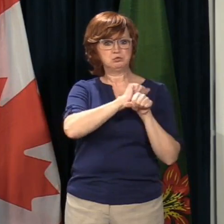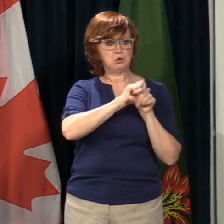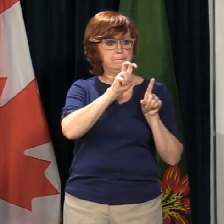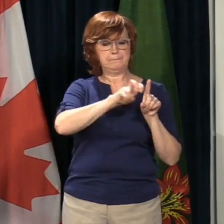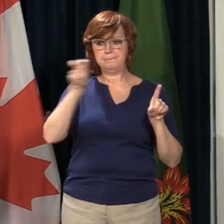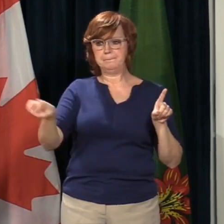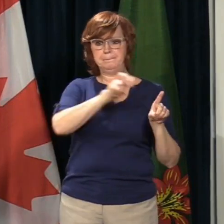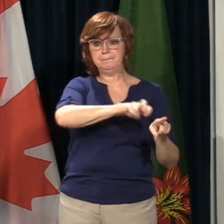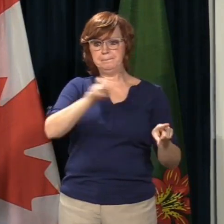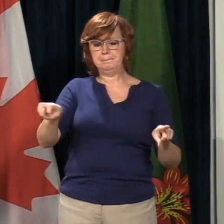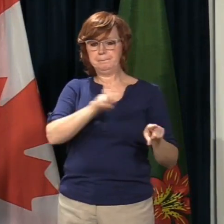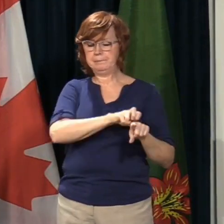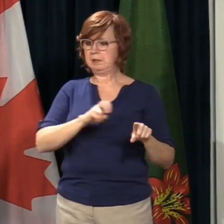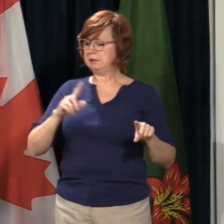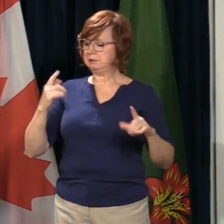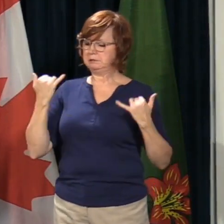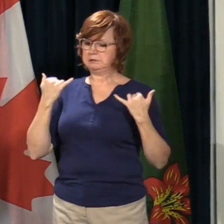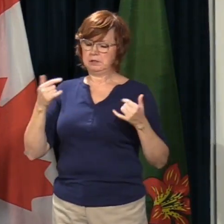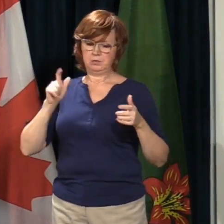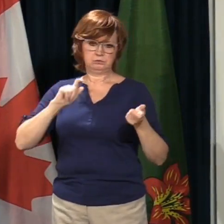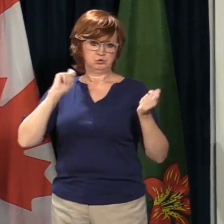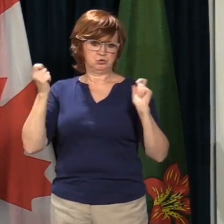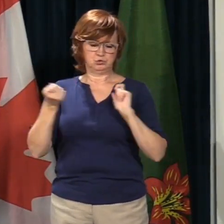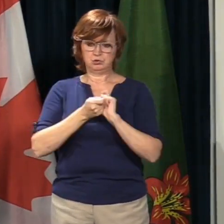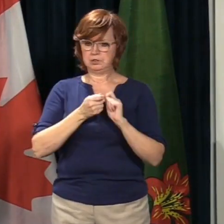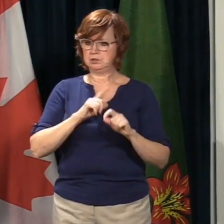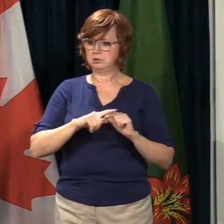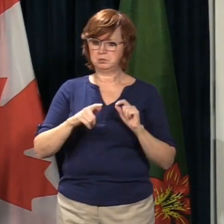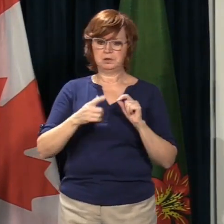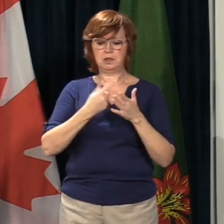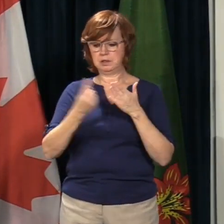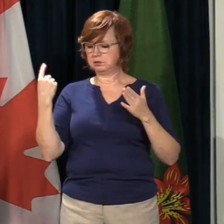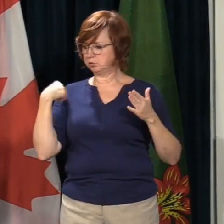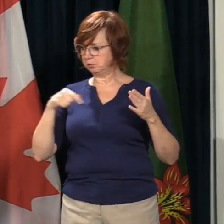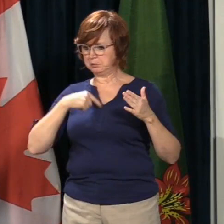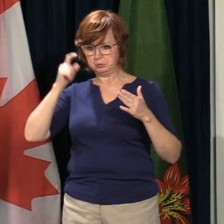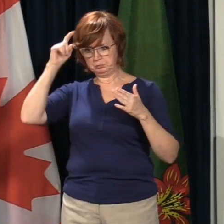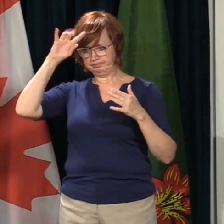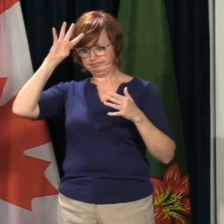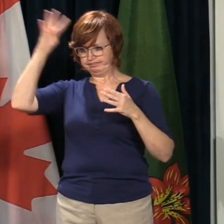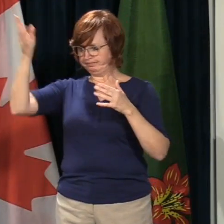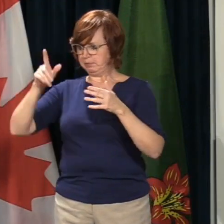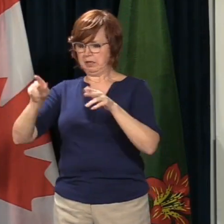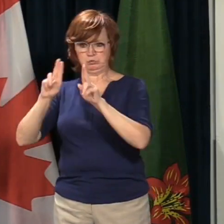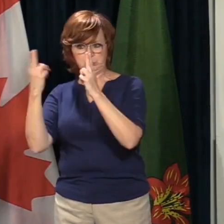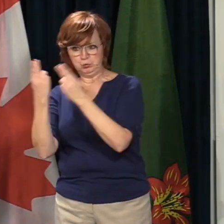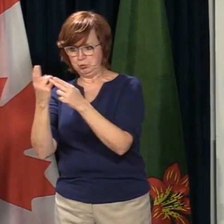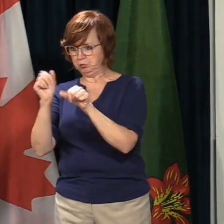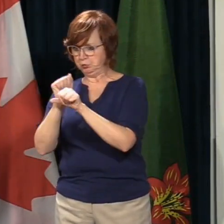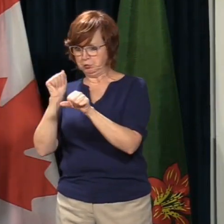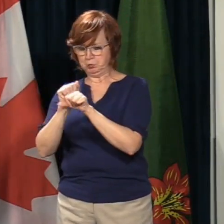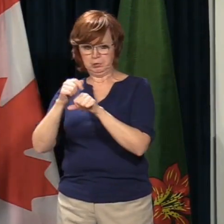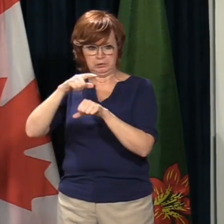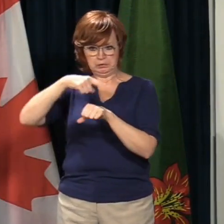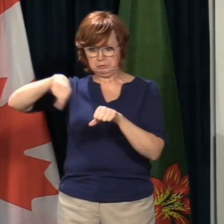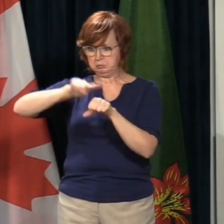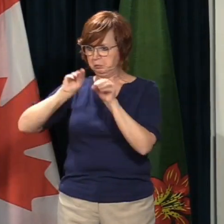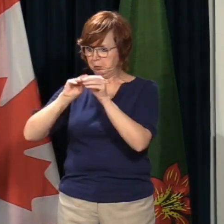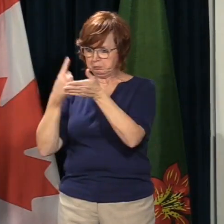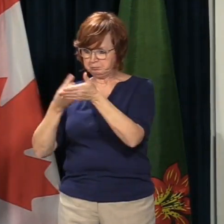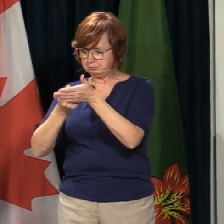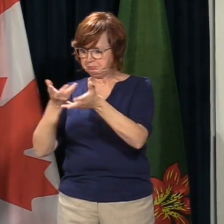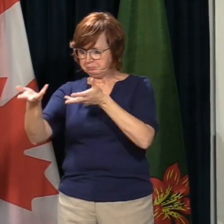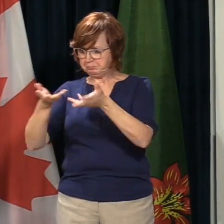to ensure a collaborative approach to this process. I'd like to personally thank our union partners for working with us and providing such strong